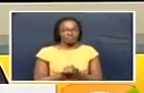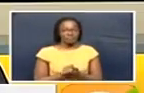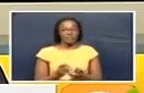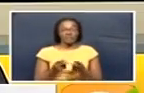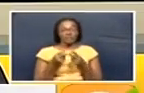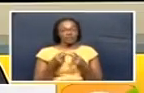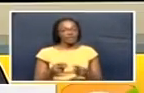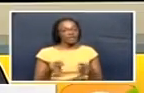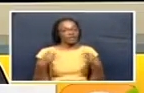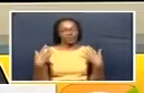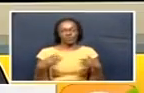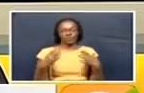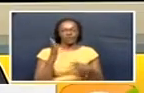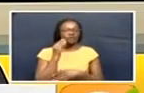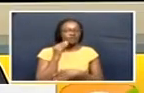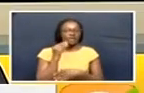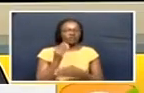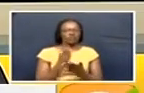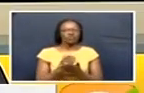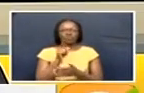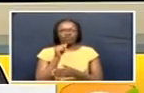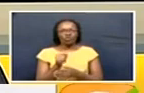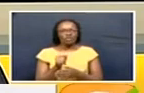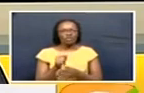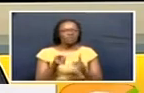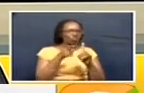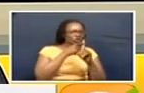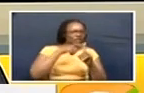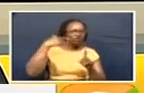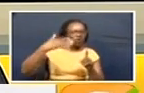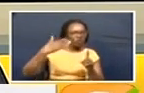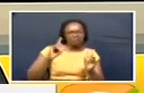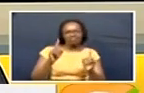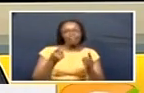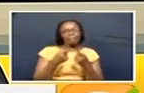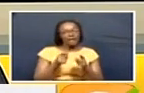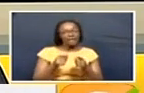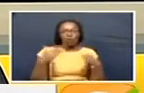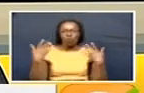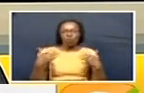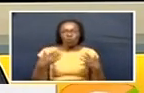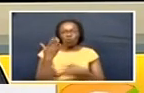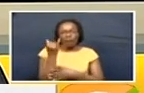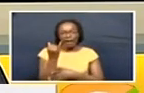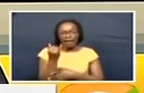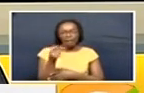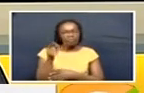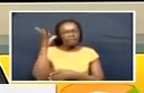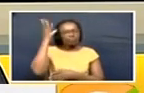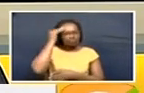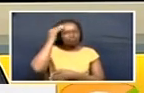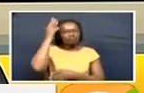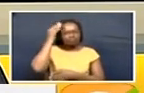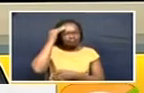great experience, not necessarily great in a positive way all the time, but a great place to learn the